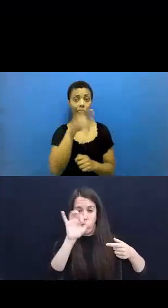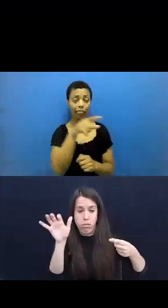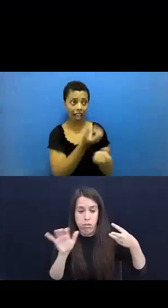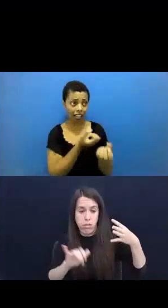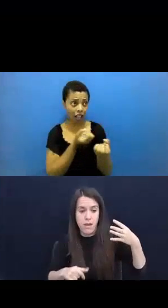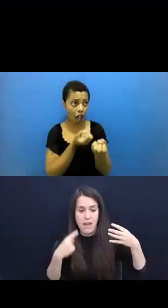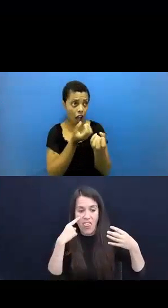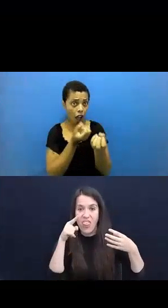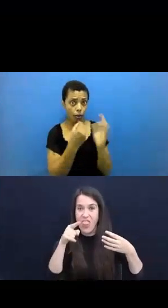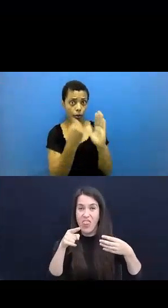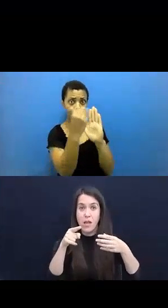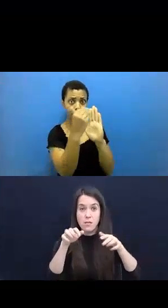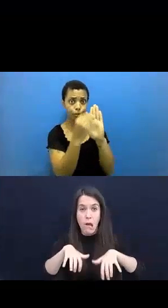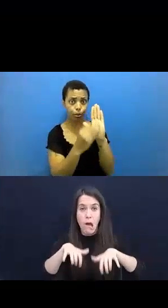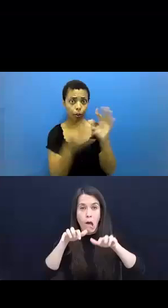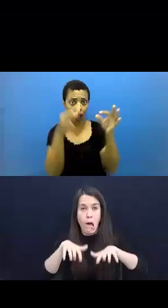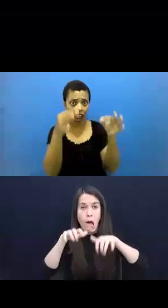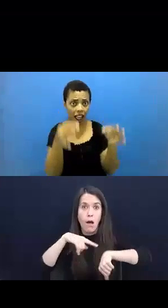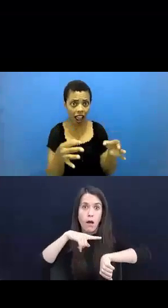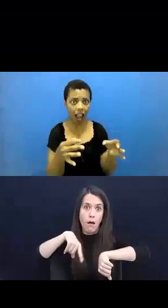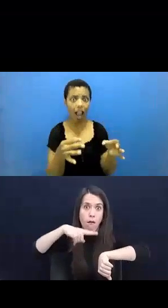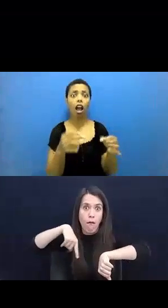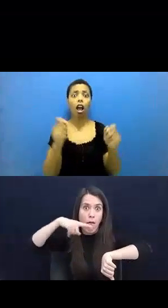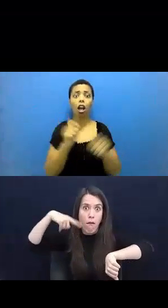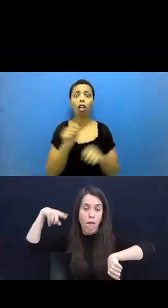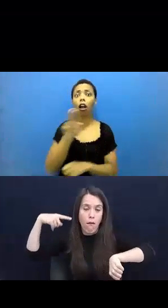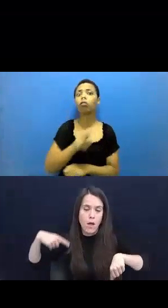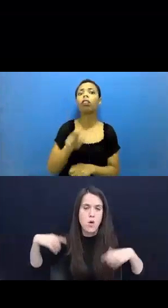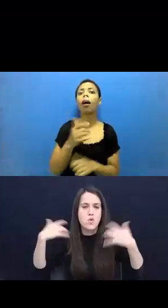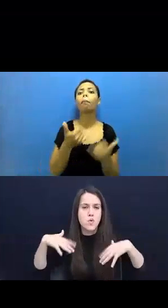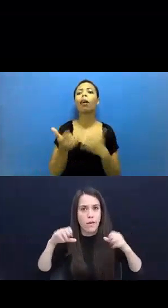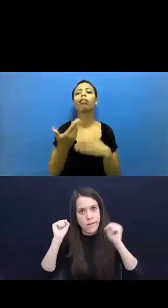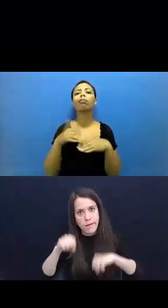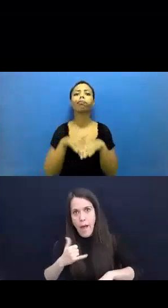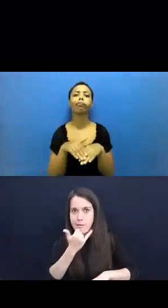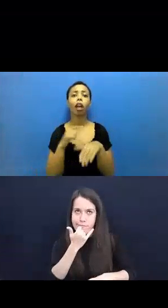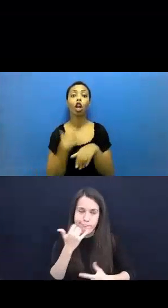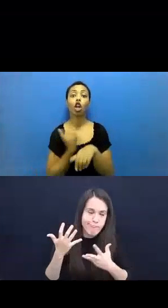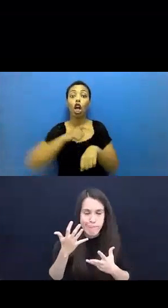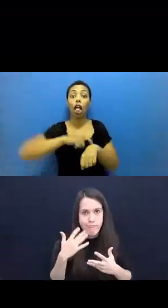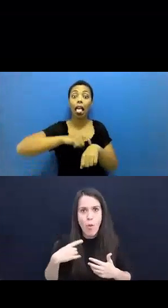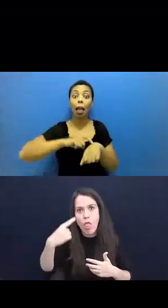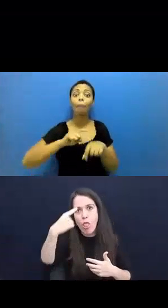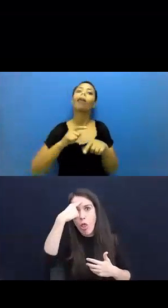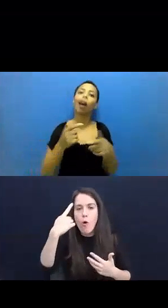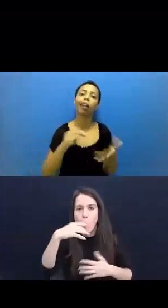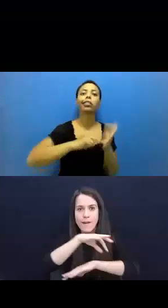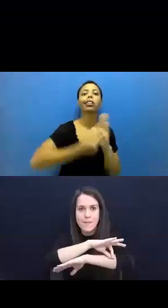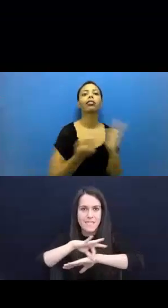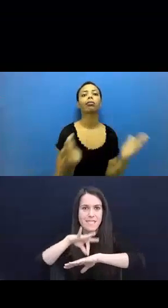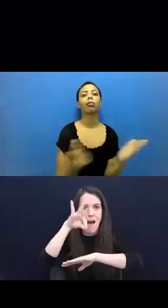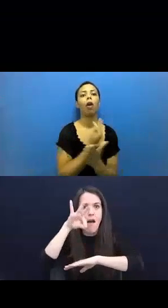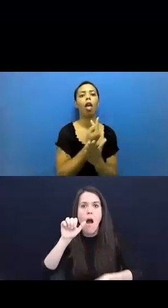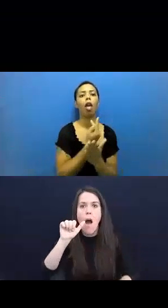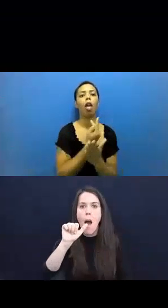be time-consuming, tedious, and also prone to error. So we decided to design an app that